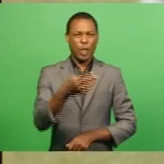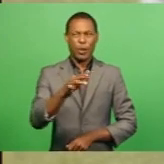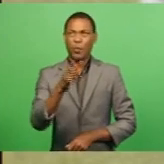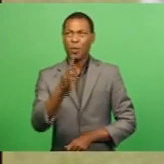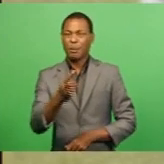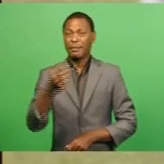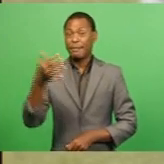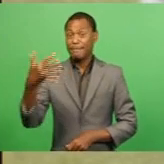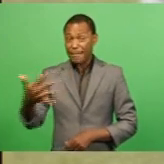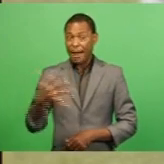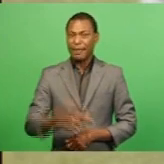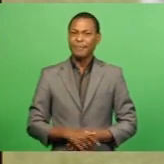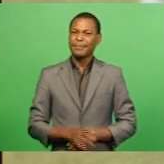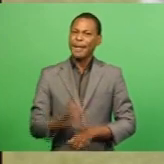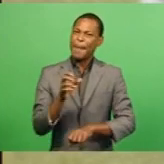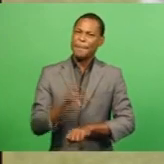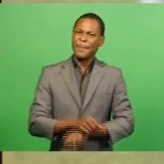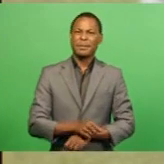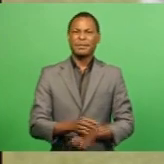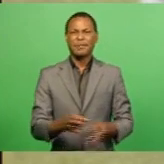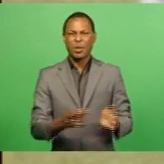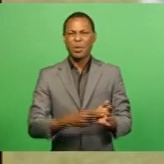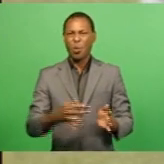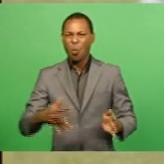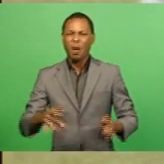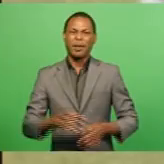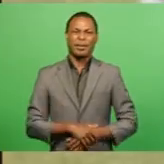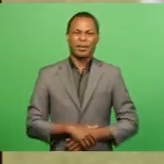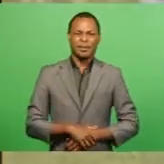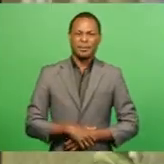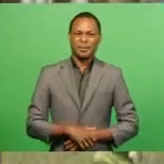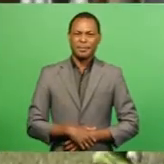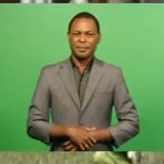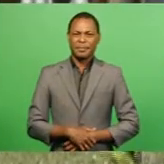defeated Nawaka 19-12 and edged Fire 17-12.